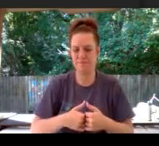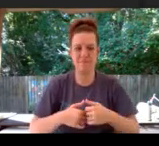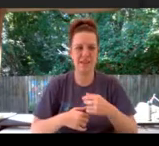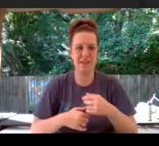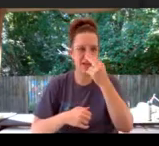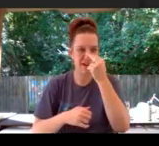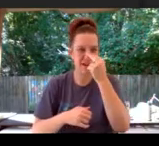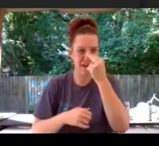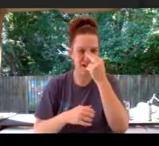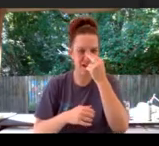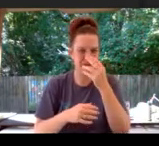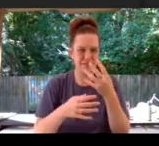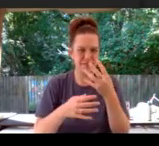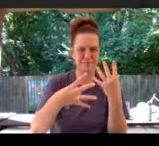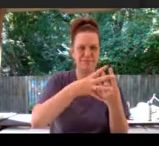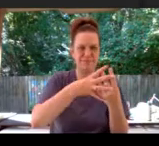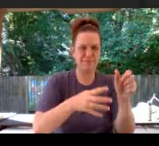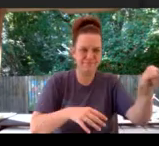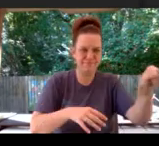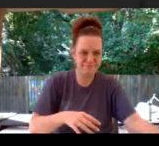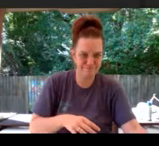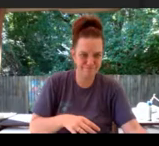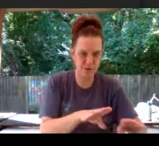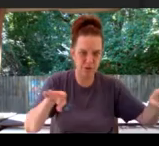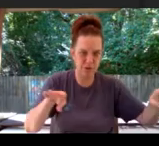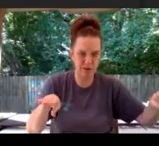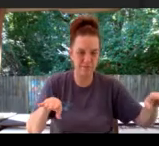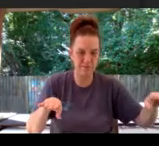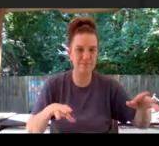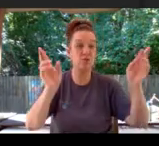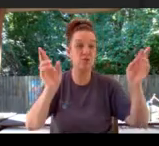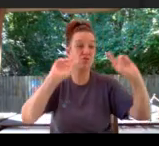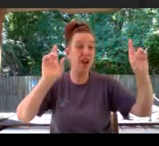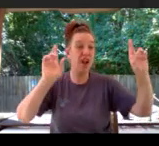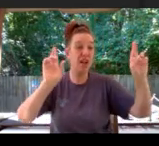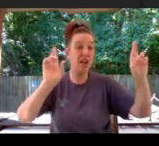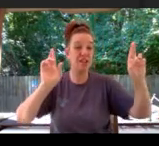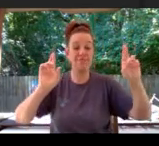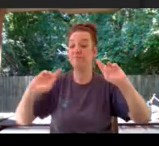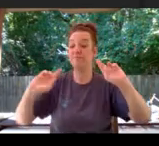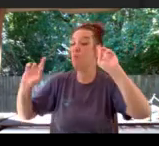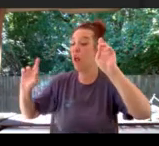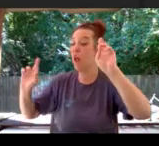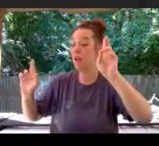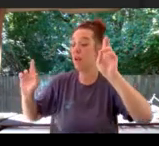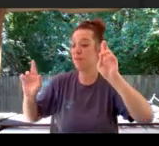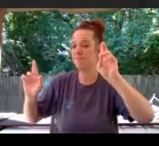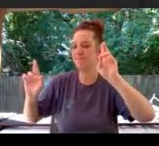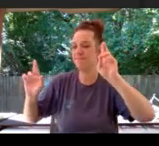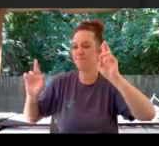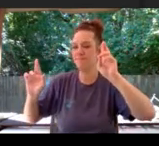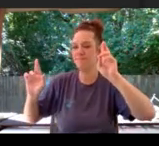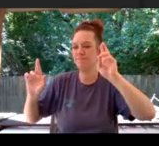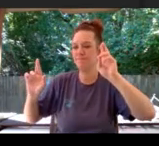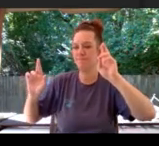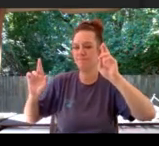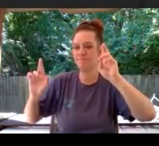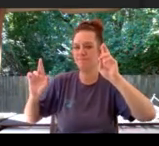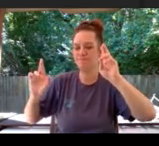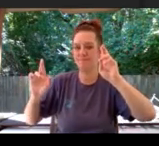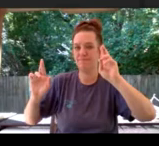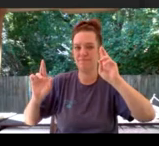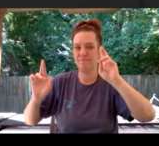ground. "Vessel is ready," said Niles. "Apply protective gear, layer